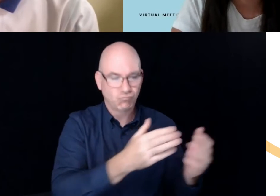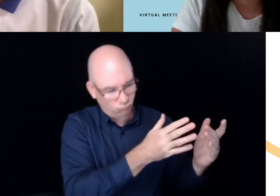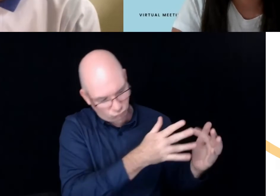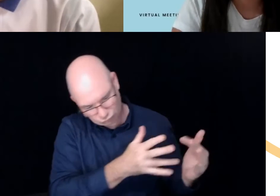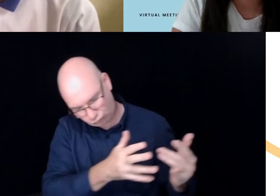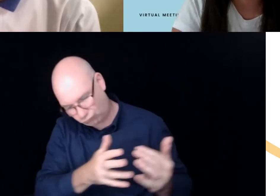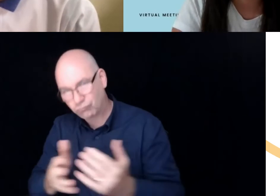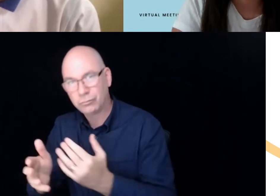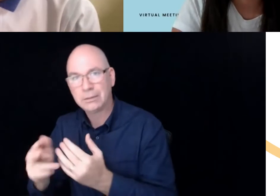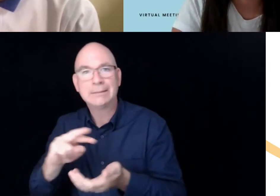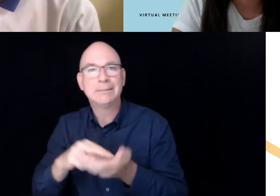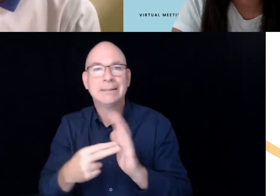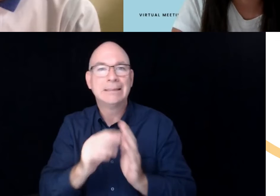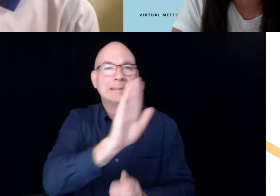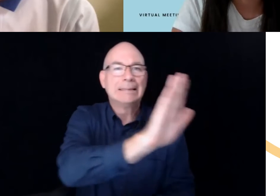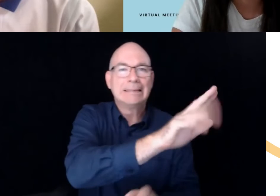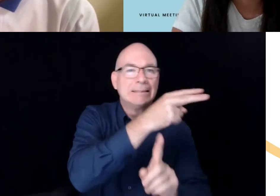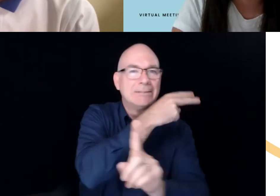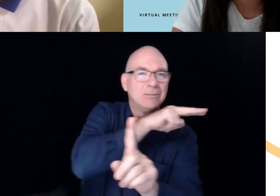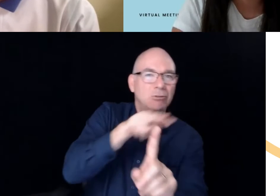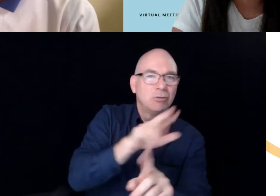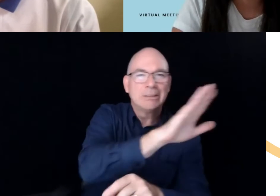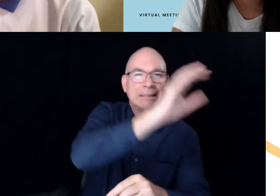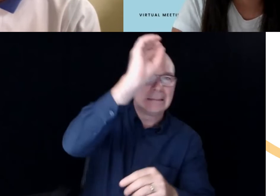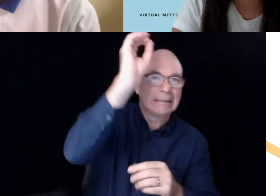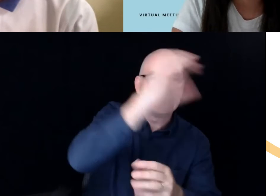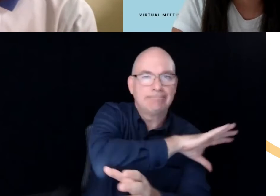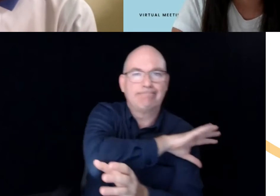the youth up there. Thank you.